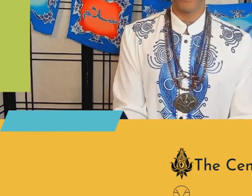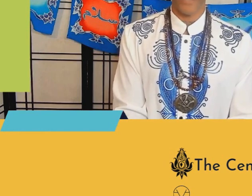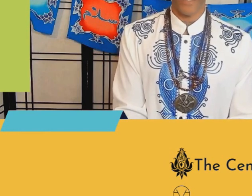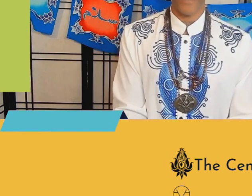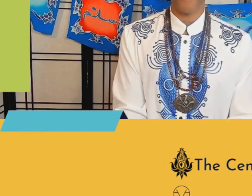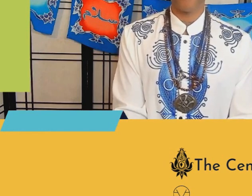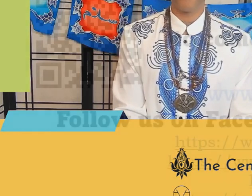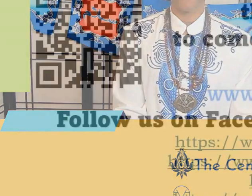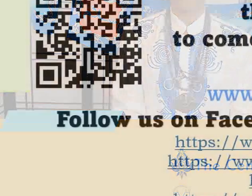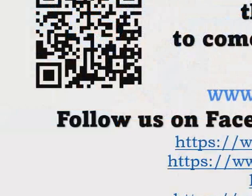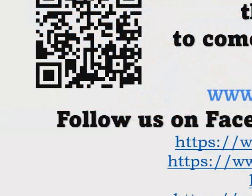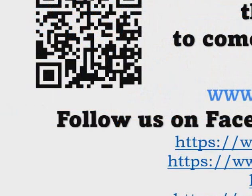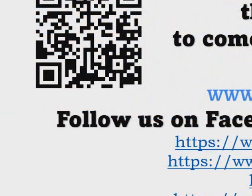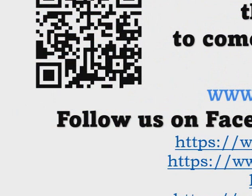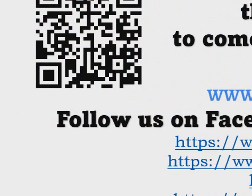soon. Blessings.